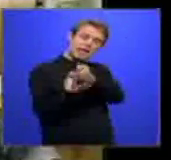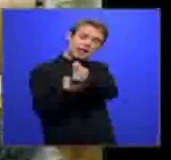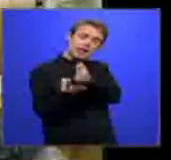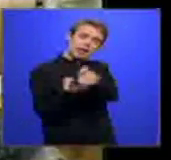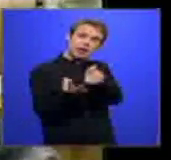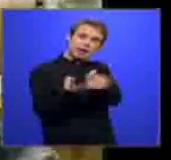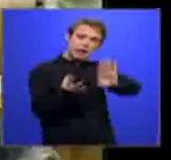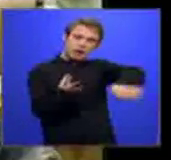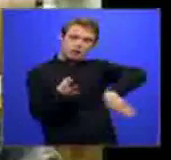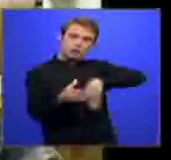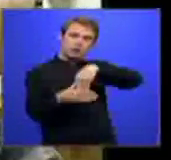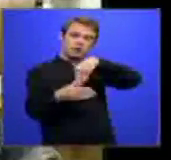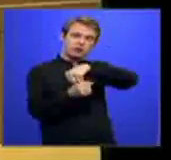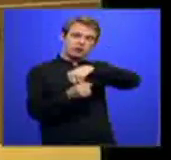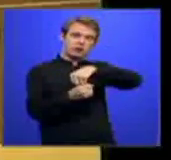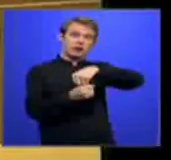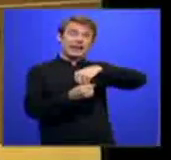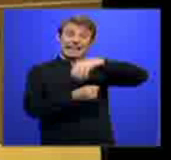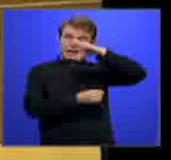of urbanization